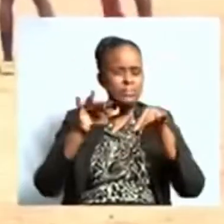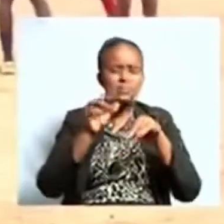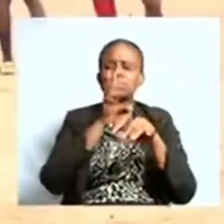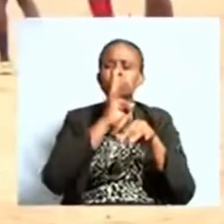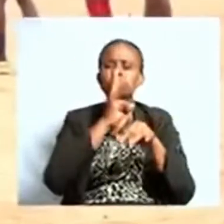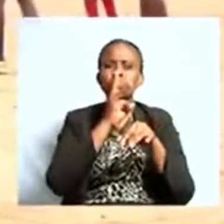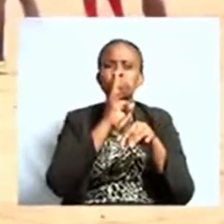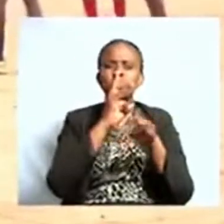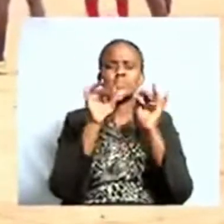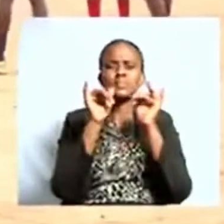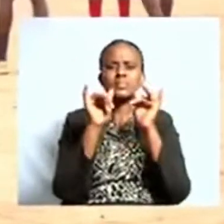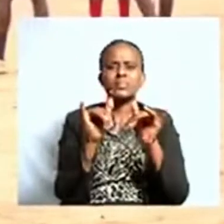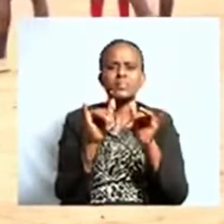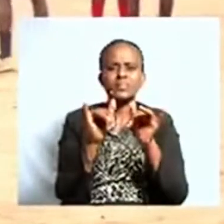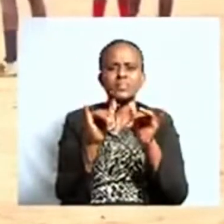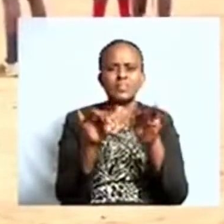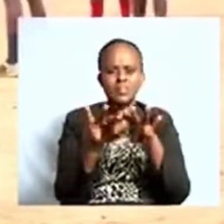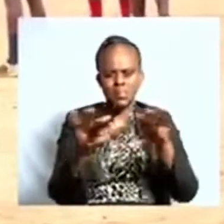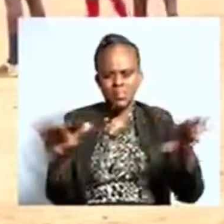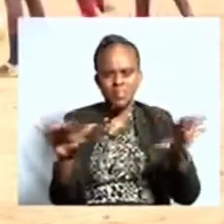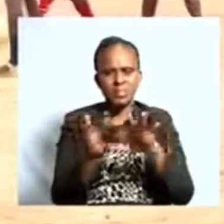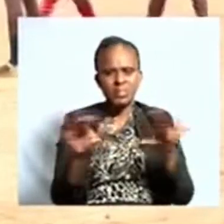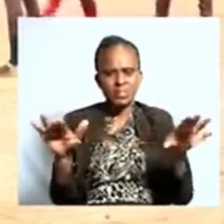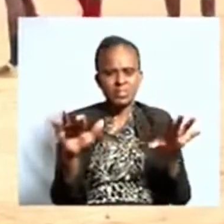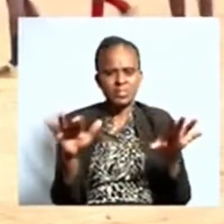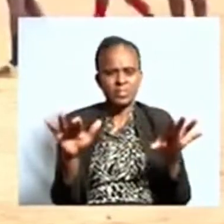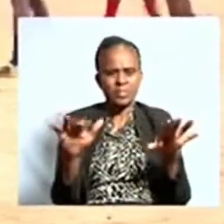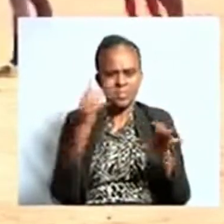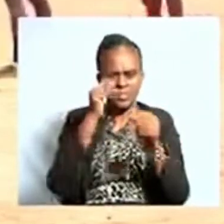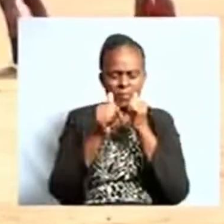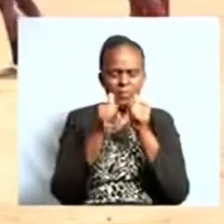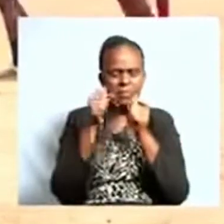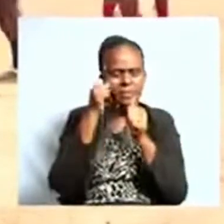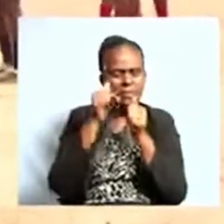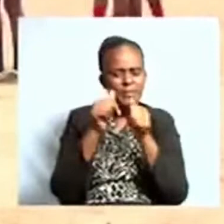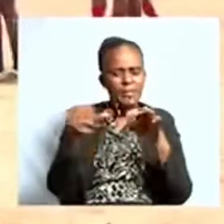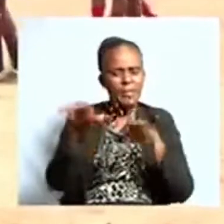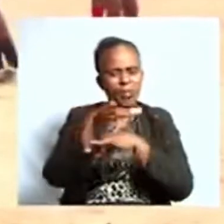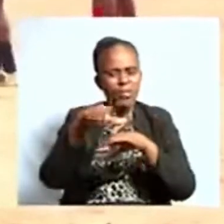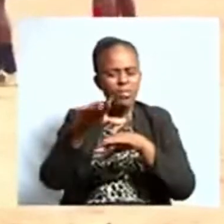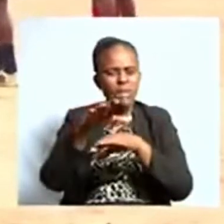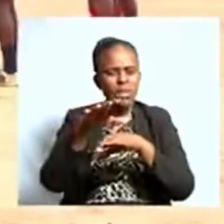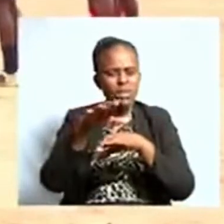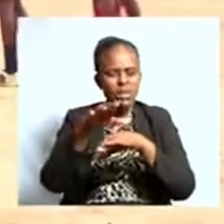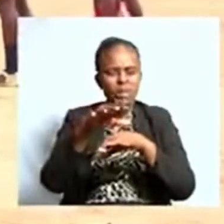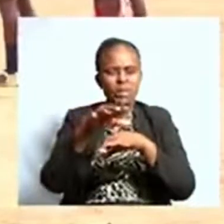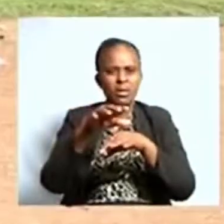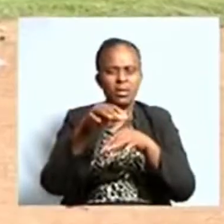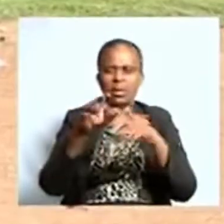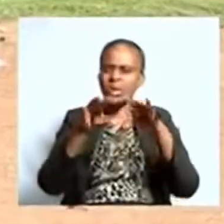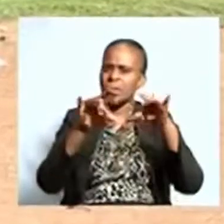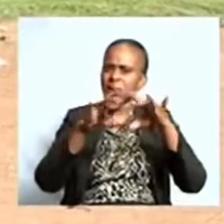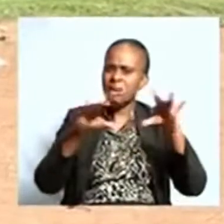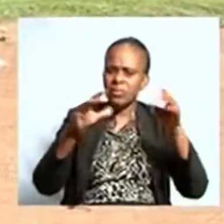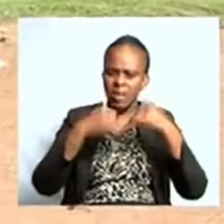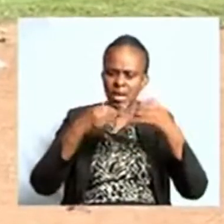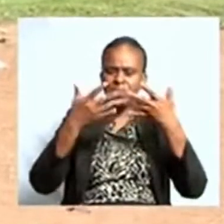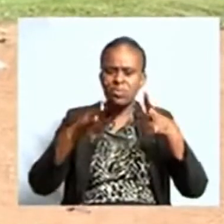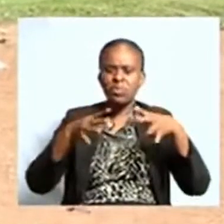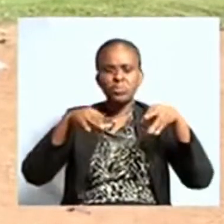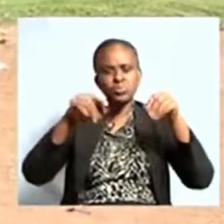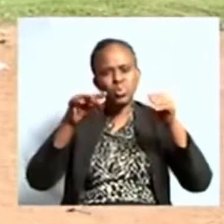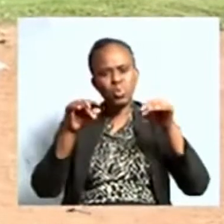gets stagnant on the pitch because of, over time, the ground has lost the soil